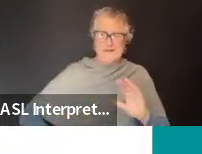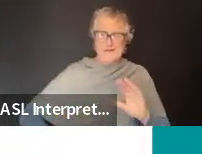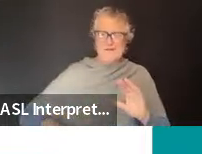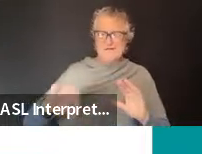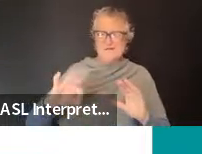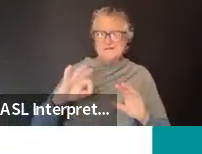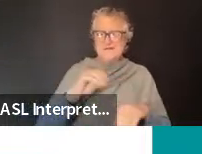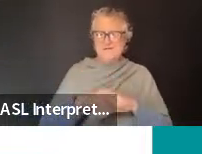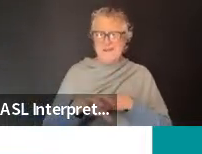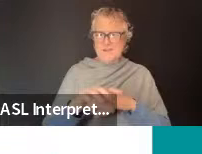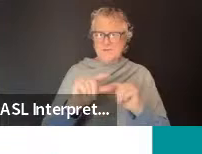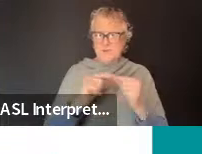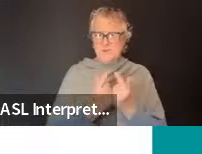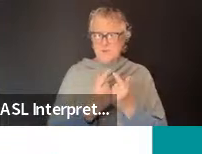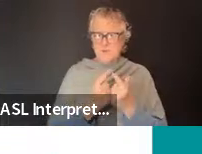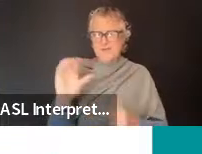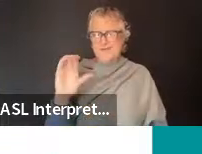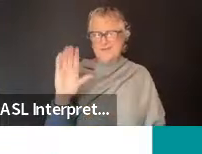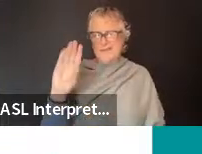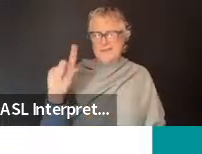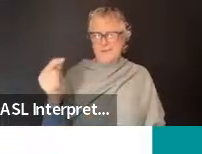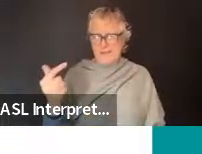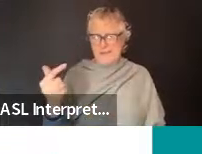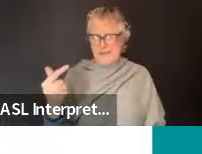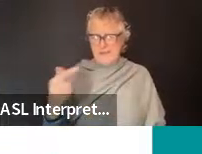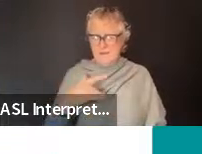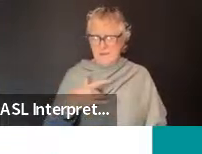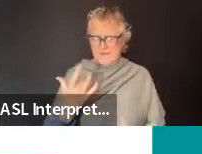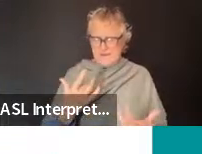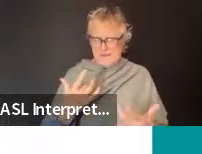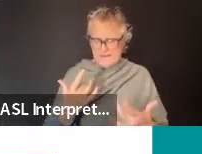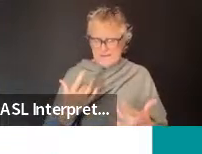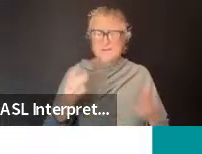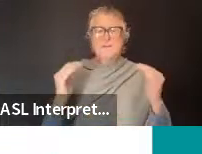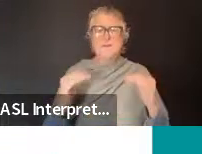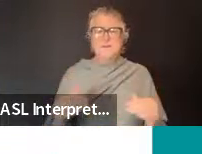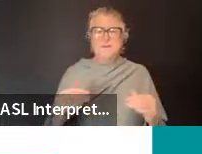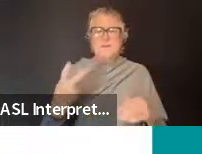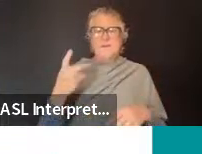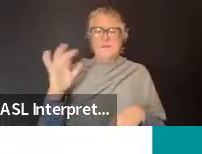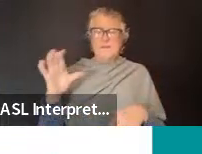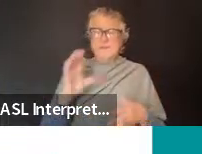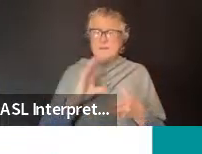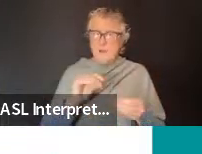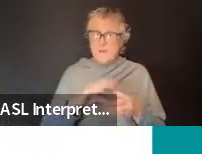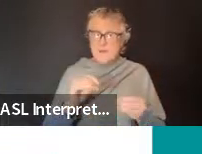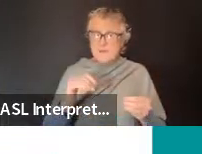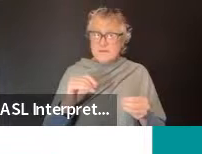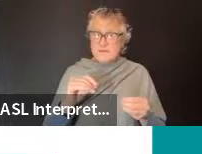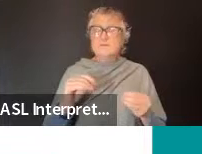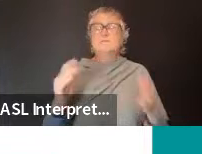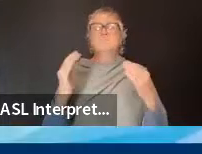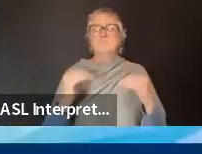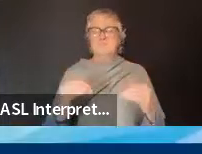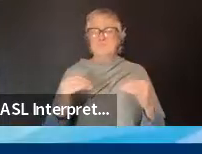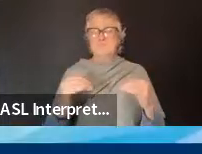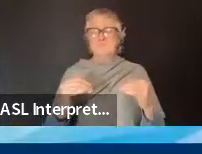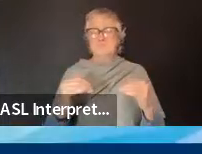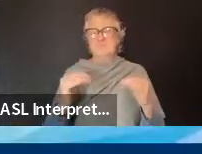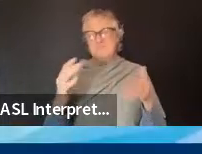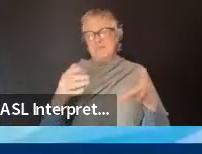and then we'll wrap up at 11:25 for next steps. So next slide, we're going to do